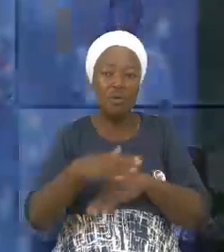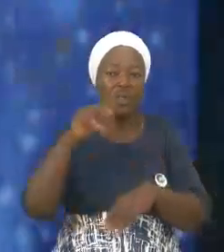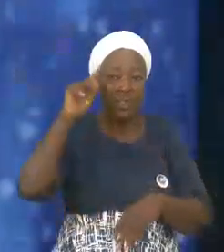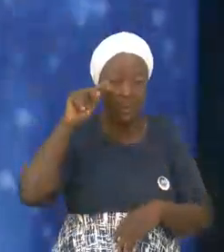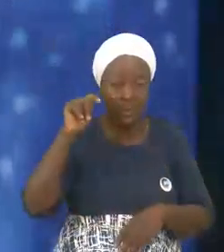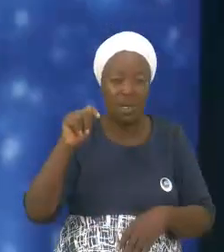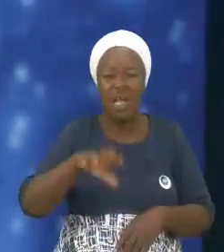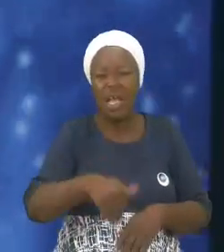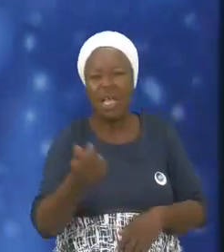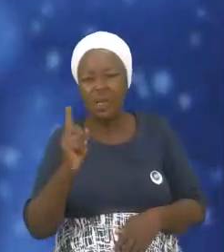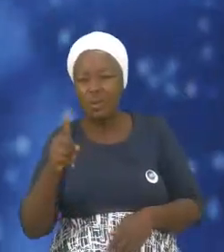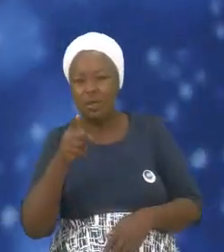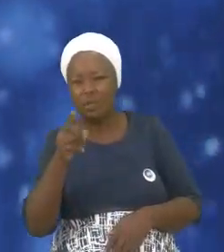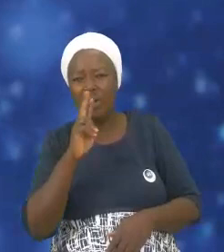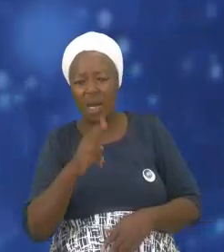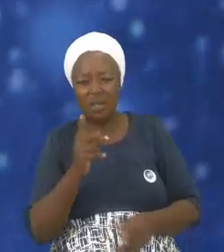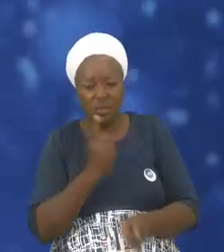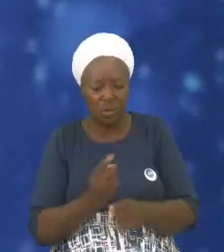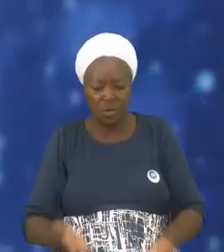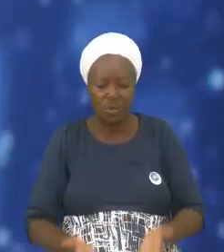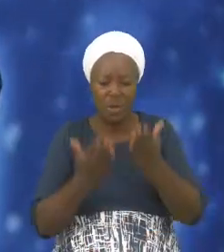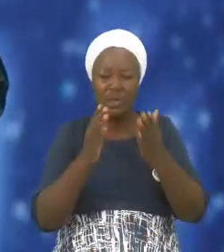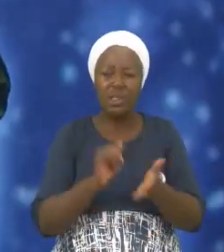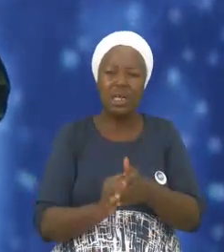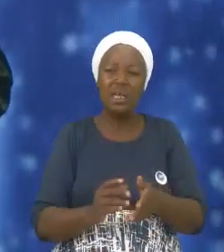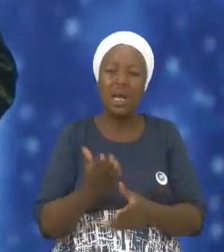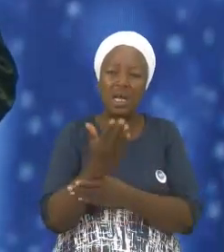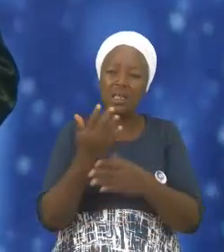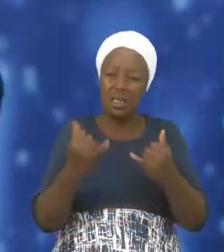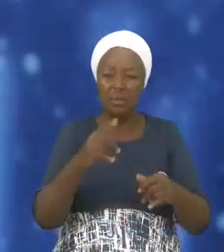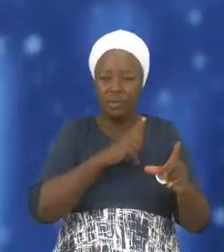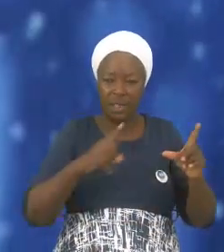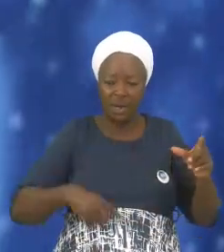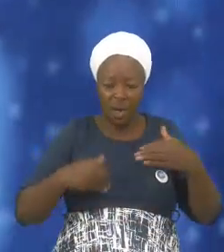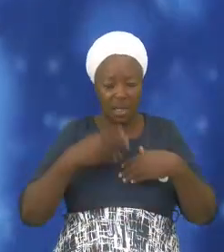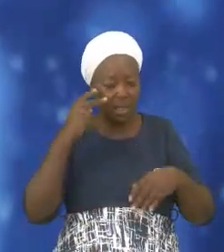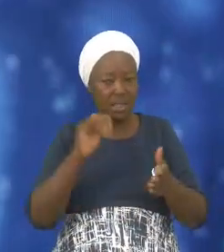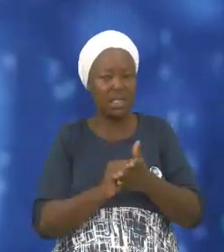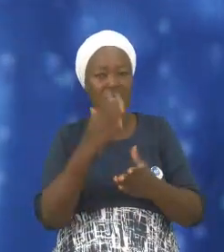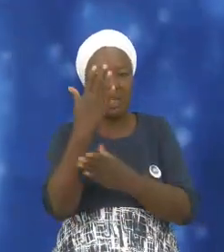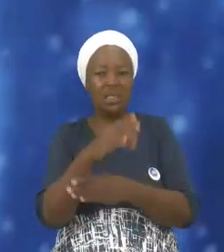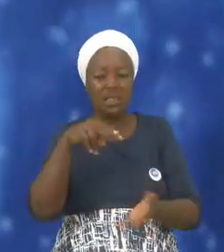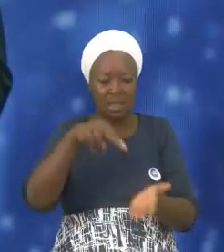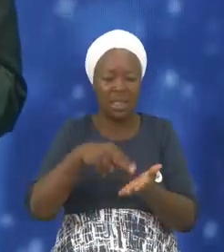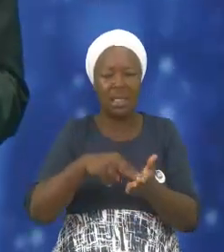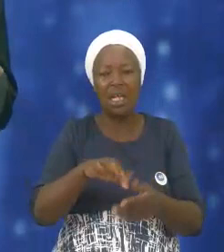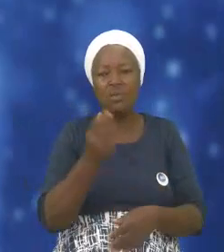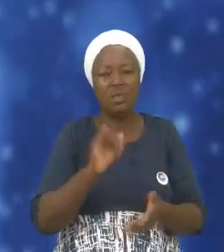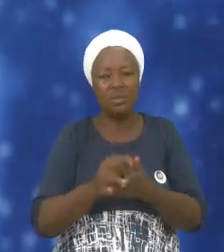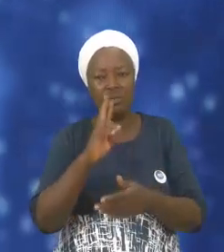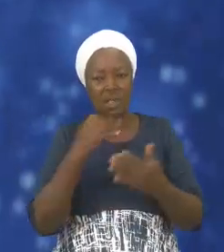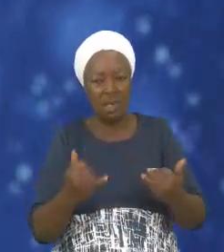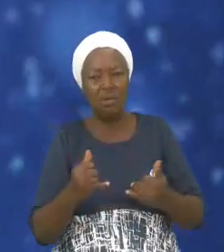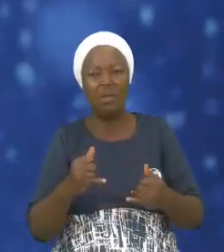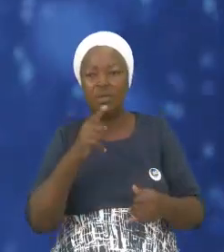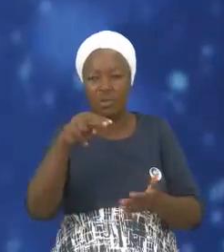anywhere where you are, raise up that hand now. The Lord has seen that hand. Stand up wherever you are. You stand up